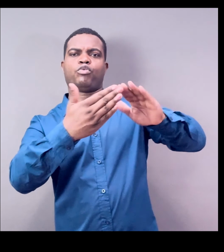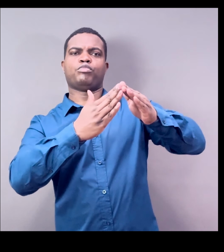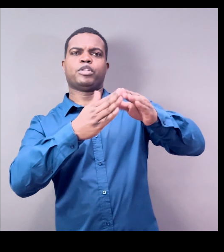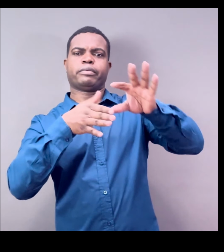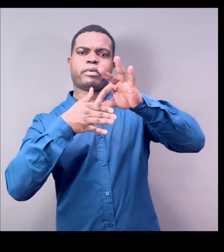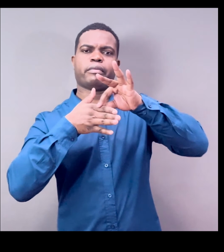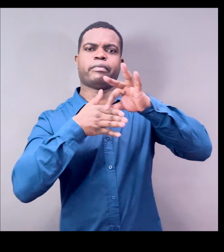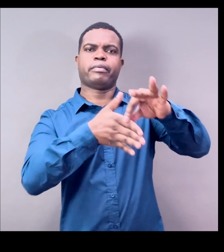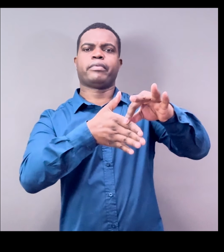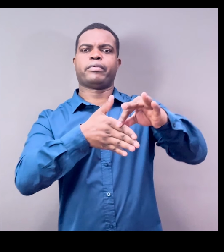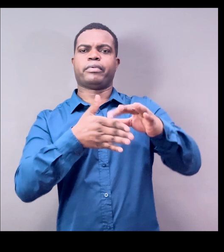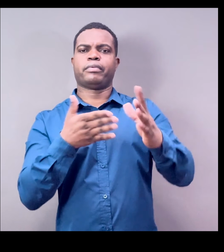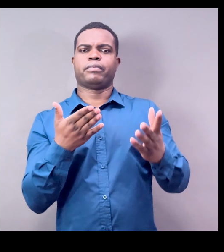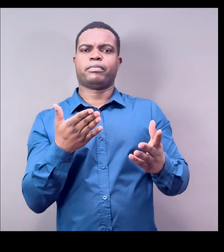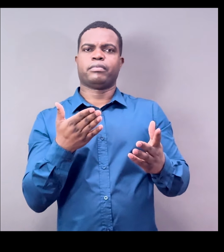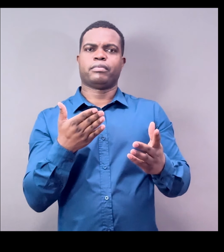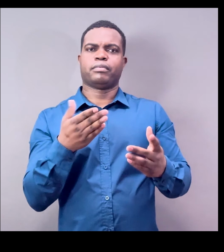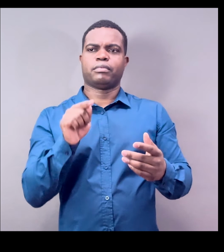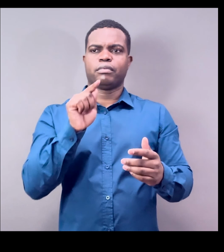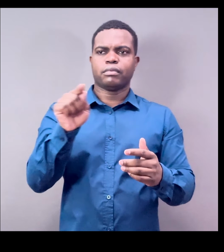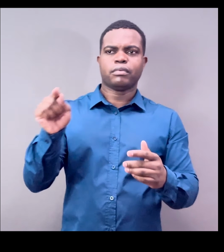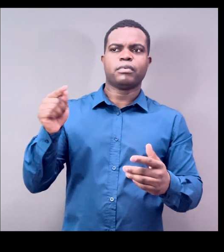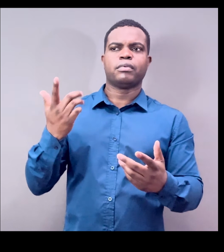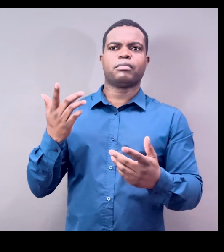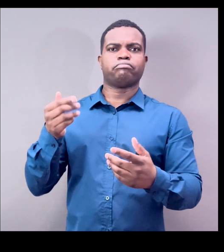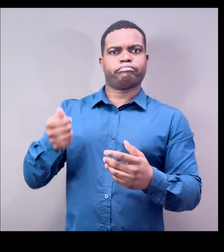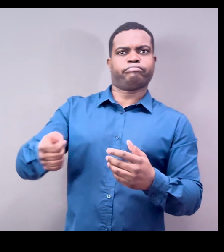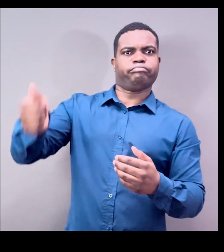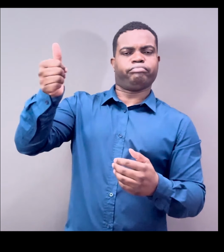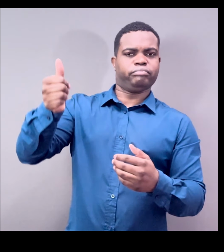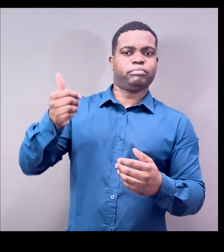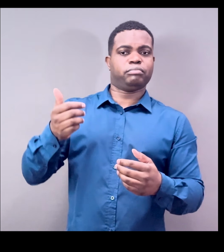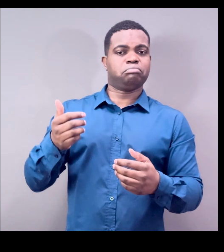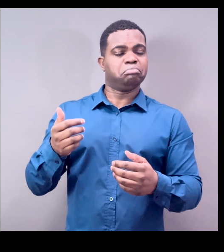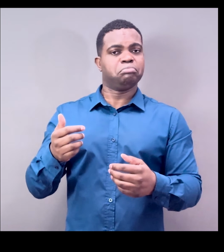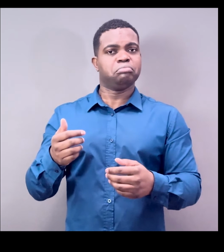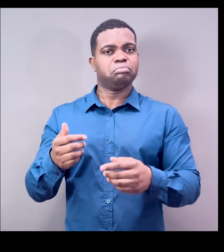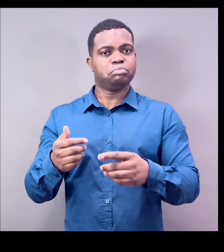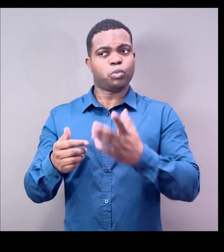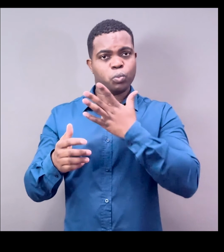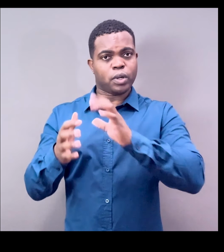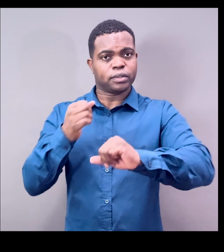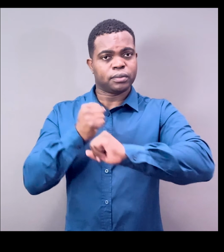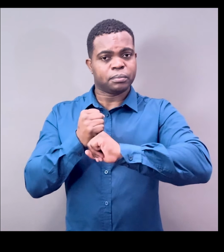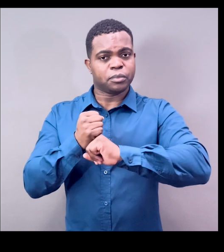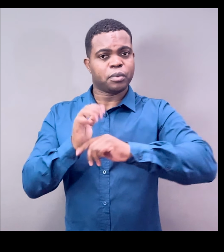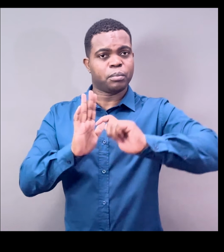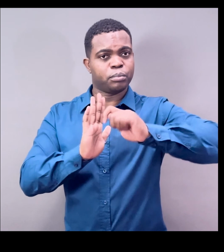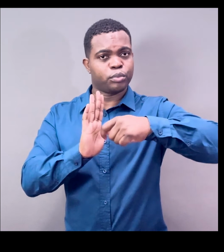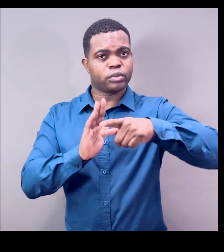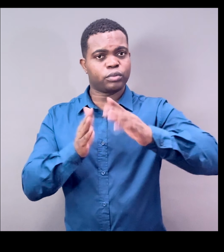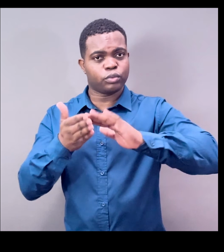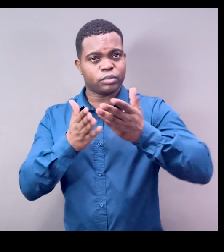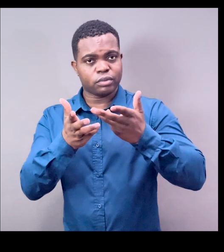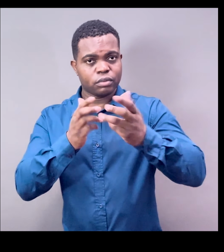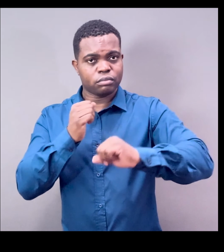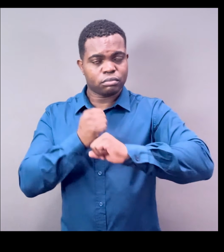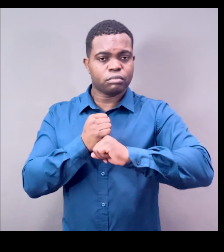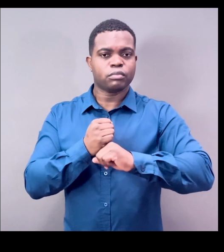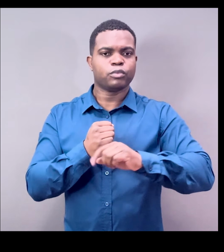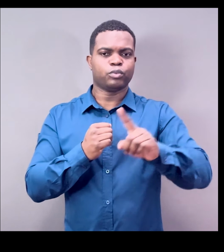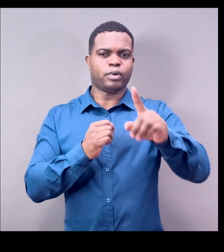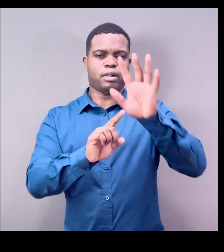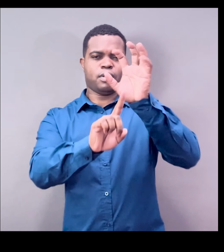times, if head of community should get bought into a community engagement